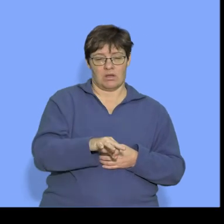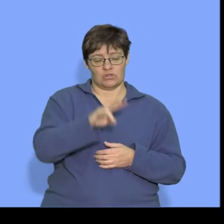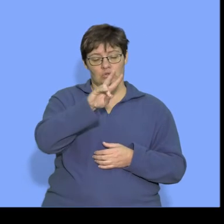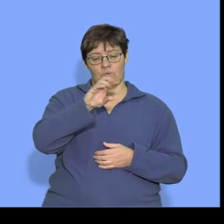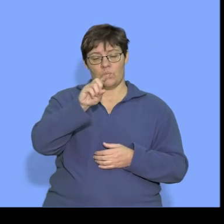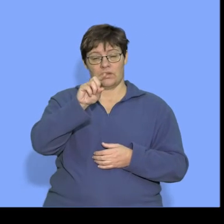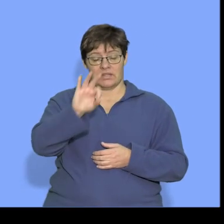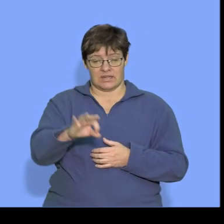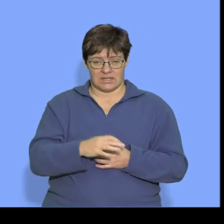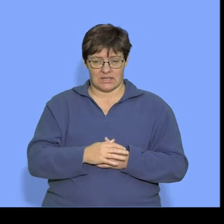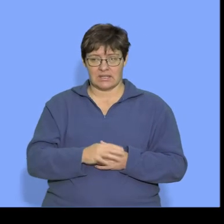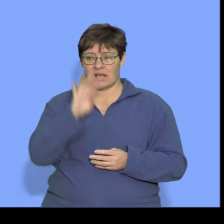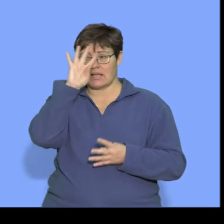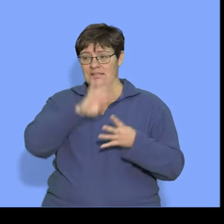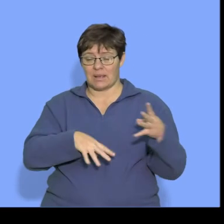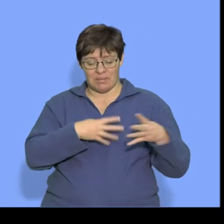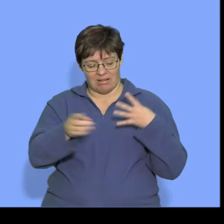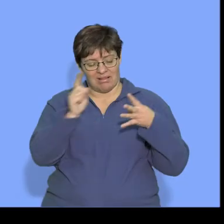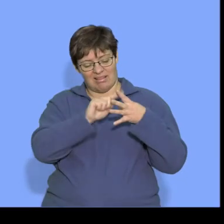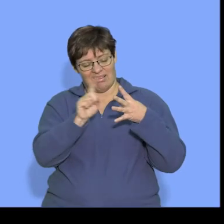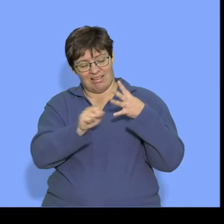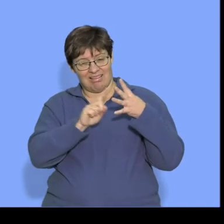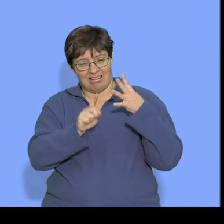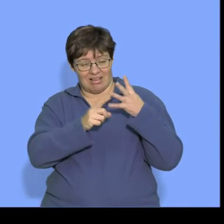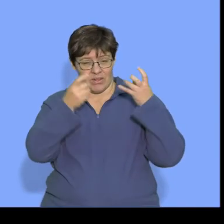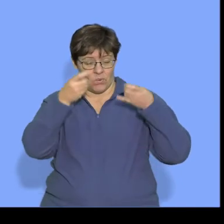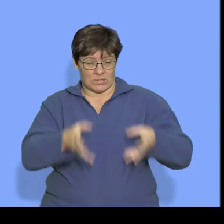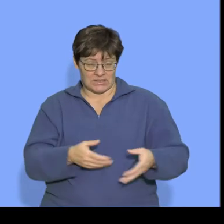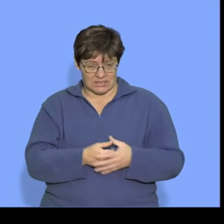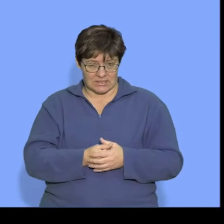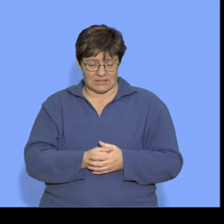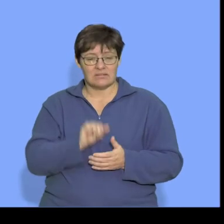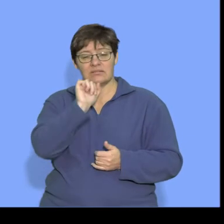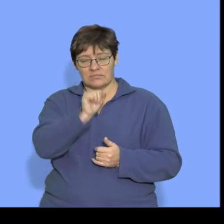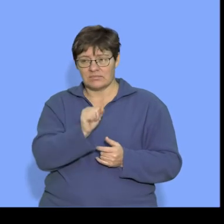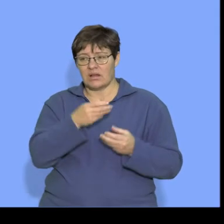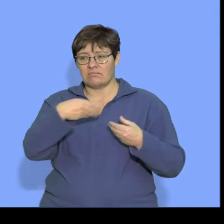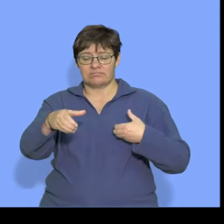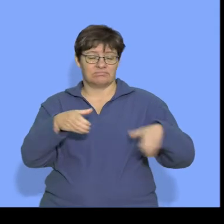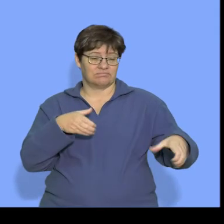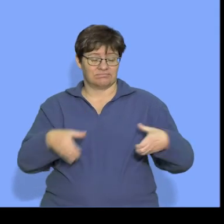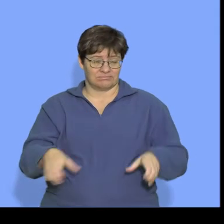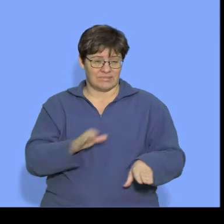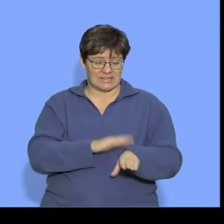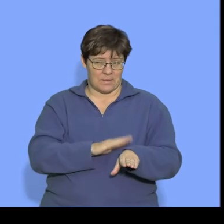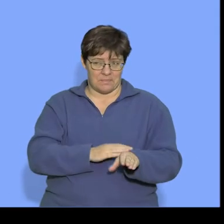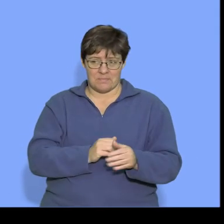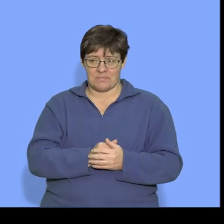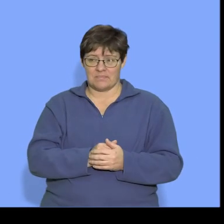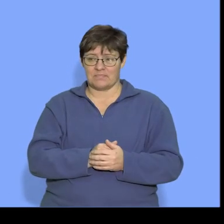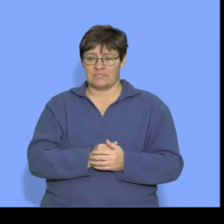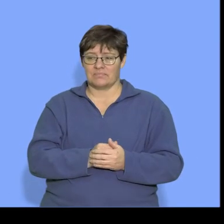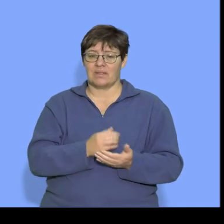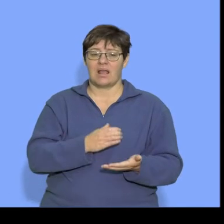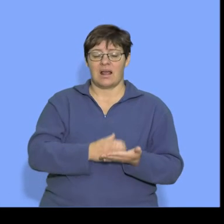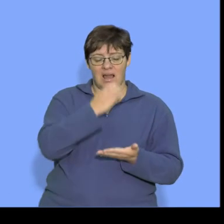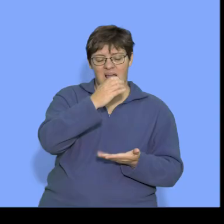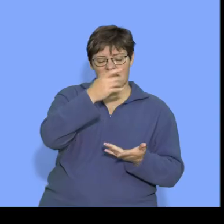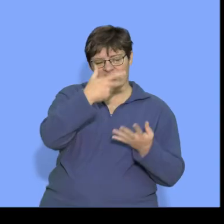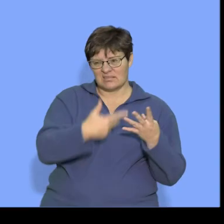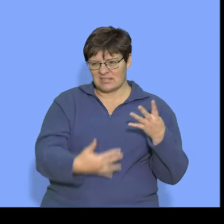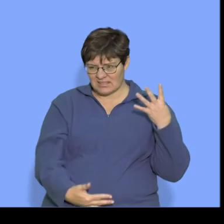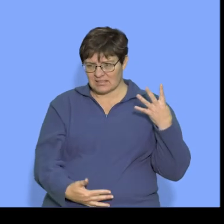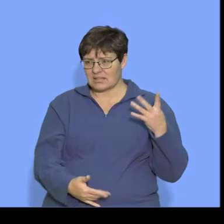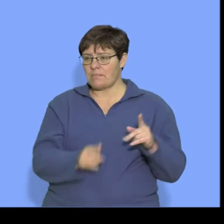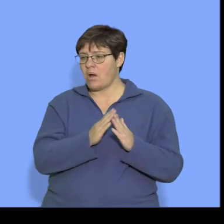shows a table with different types of waste and their decomposition times. So we've got different types of waste that have been